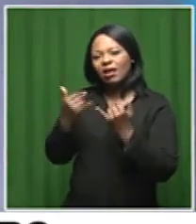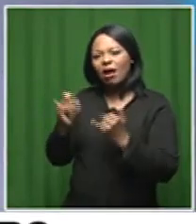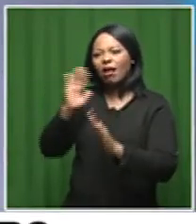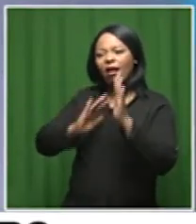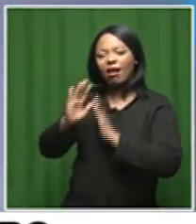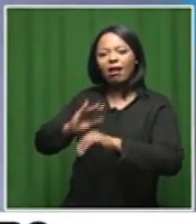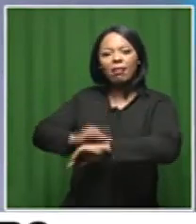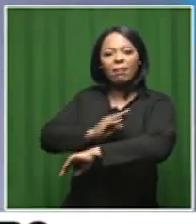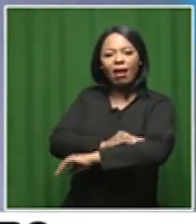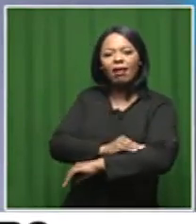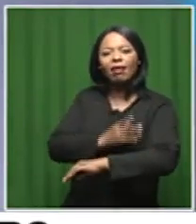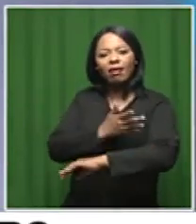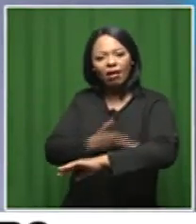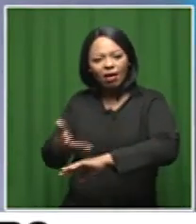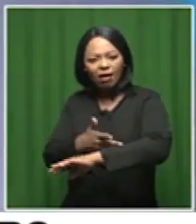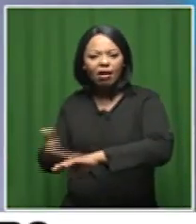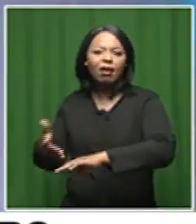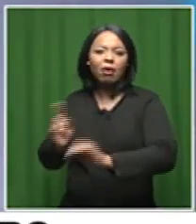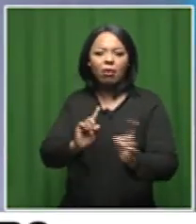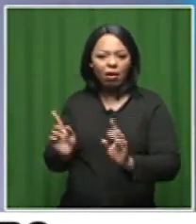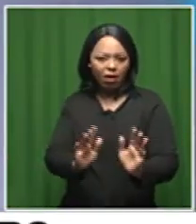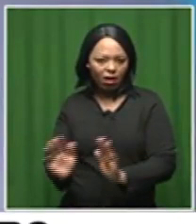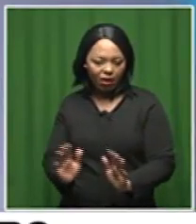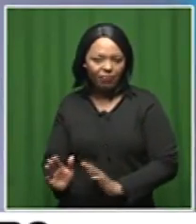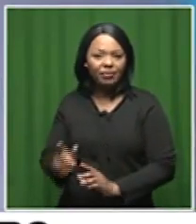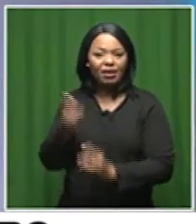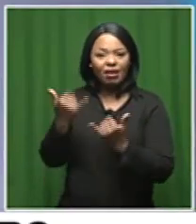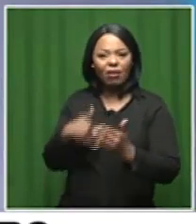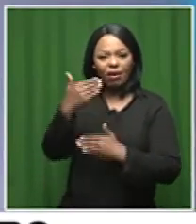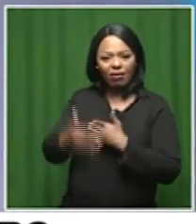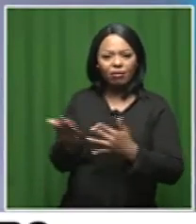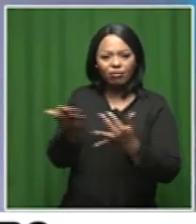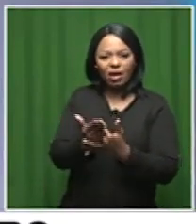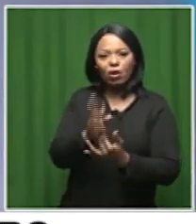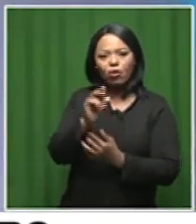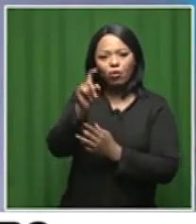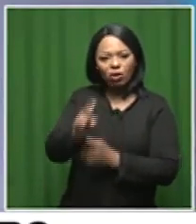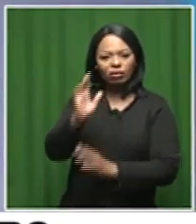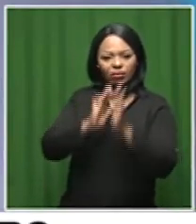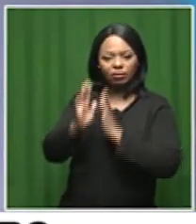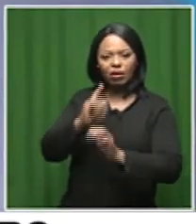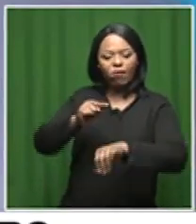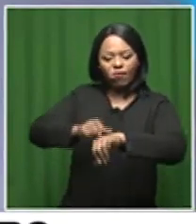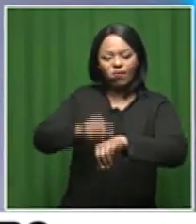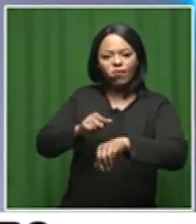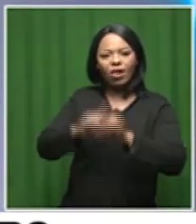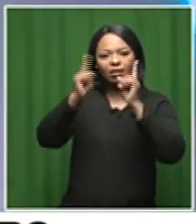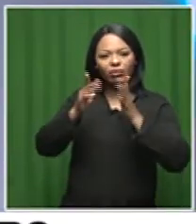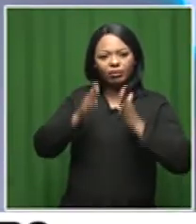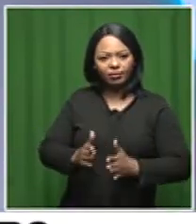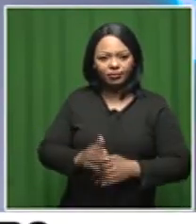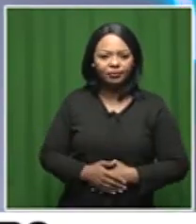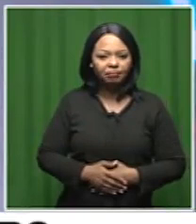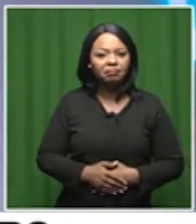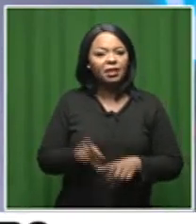blood cancers are. Now, after the break, we'll speak to Peter Leroux, a bone marrow recipient, and we'll continue our discussion with Professor Nicholas Nowitzki, Haematologist,